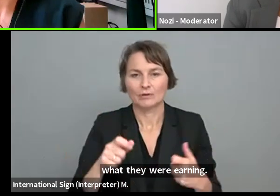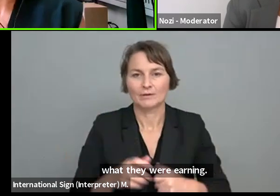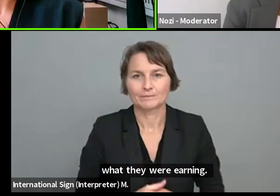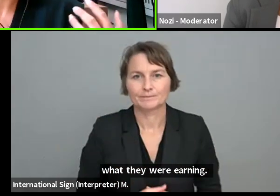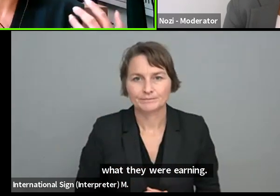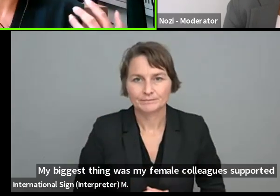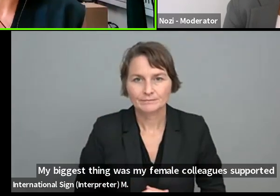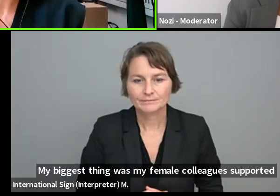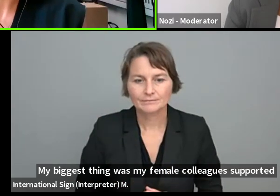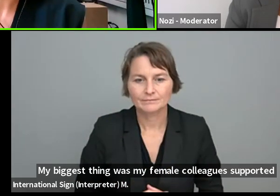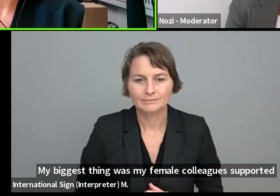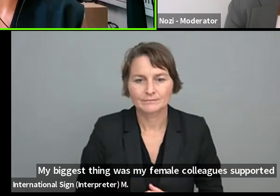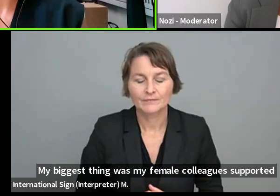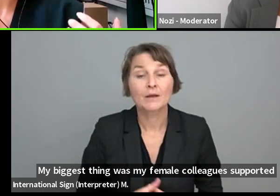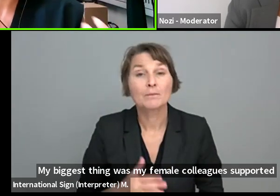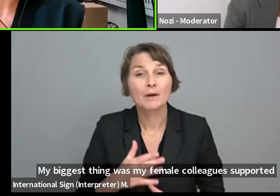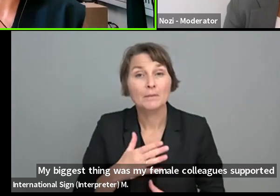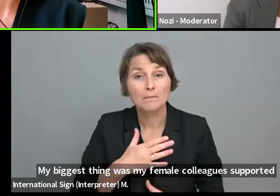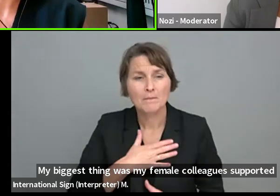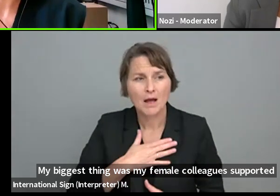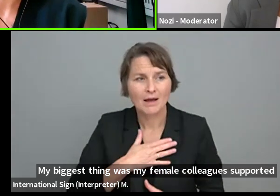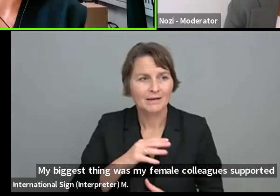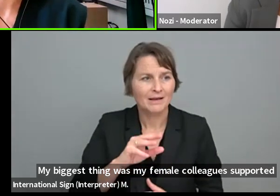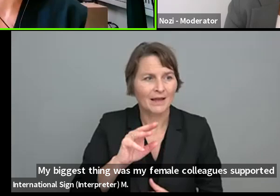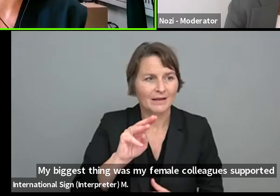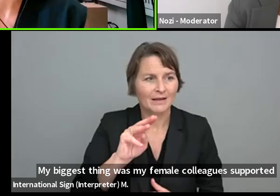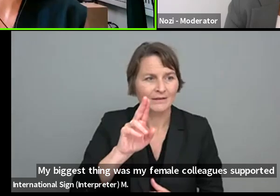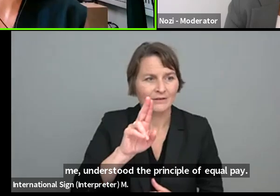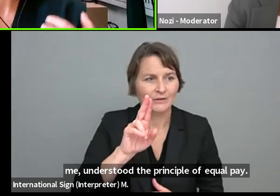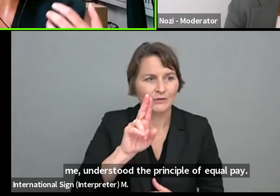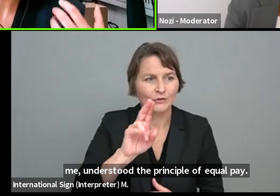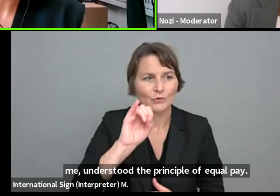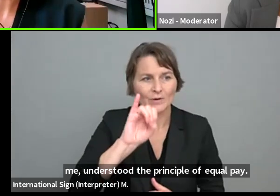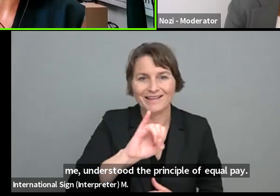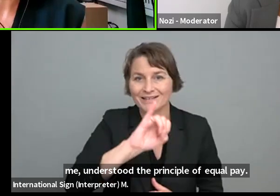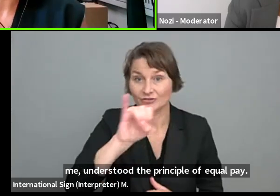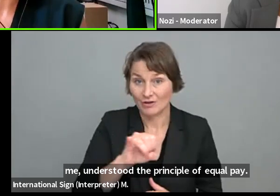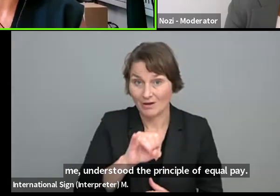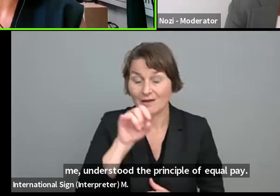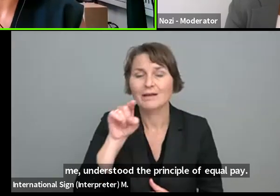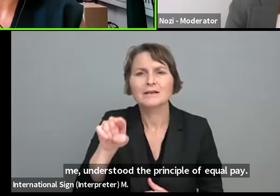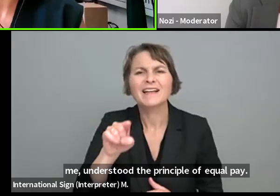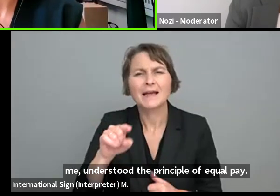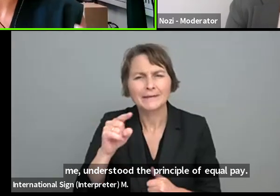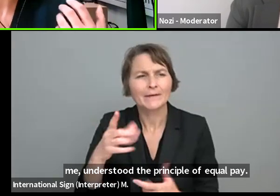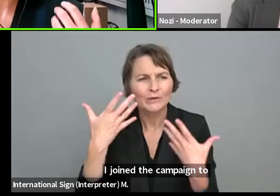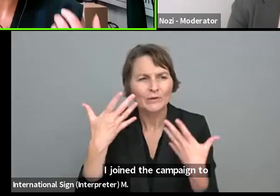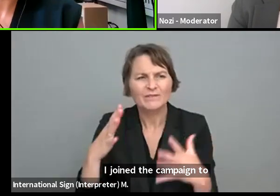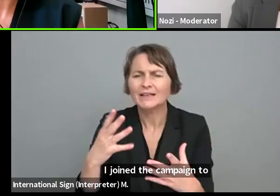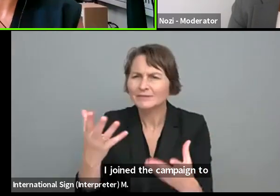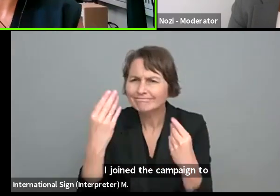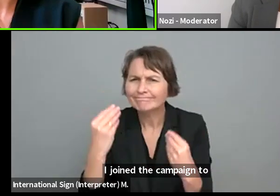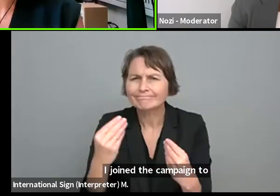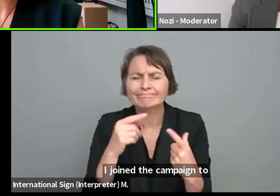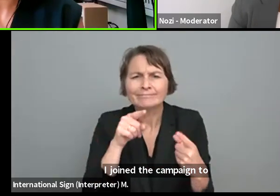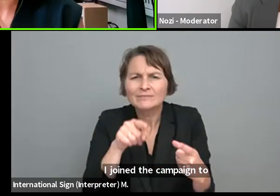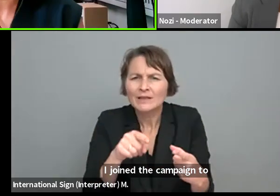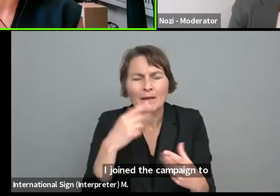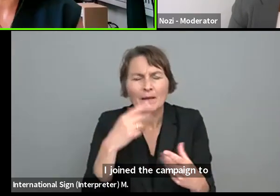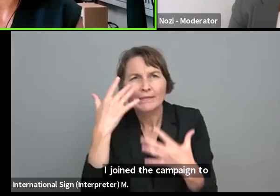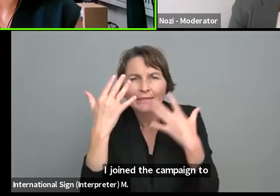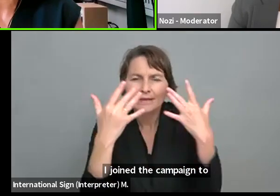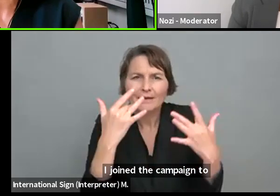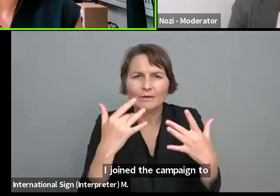NUJ, encouraged all of us when the high pay list was published to think about whether we had a case, to challenge it. We tried to